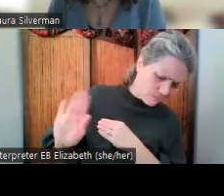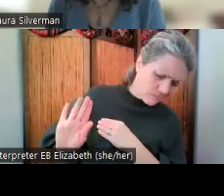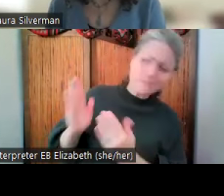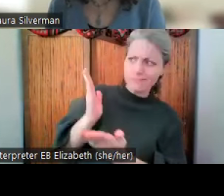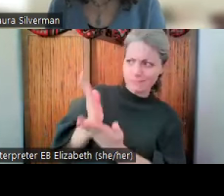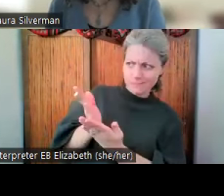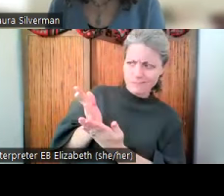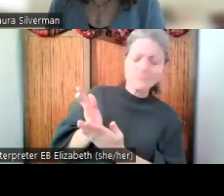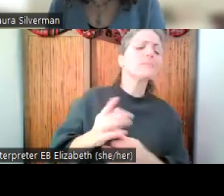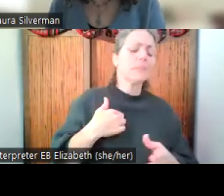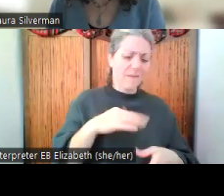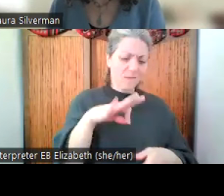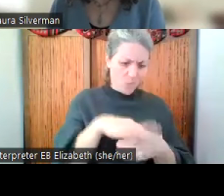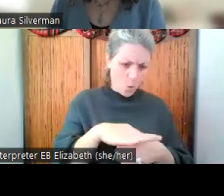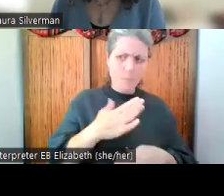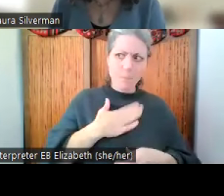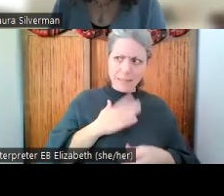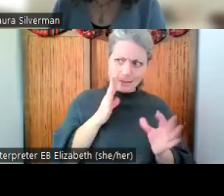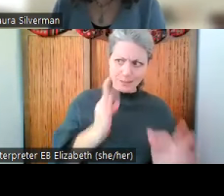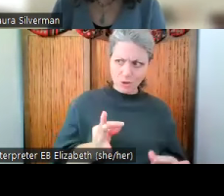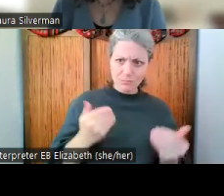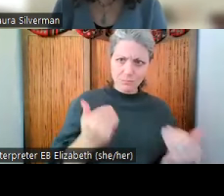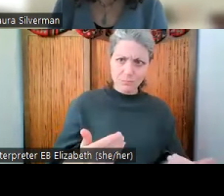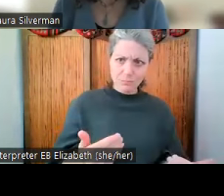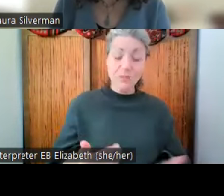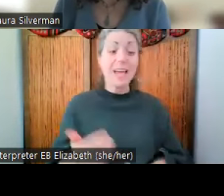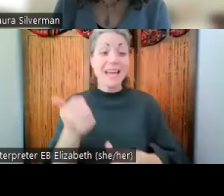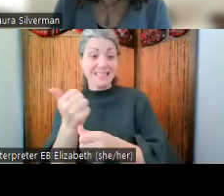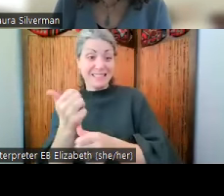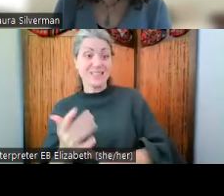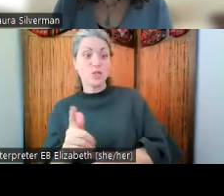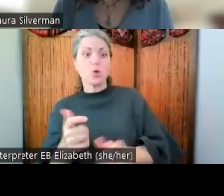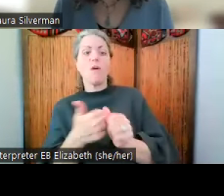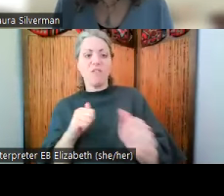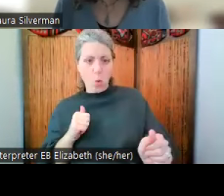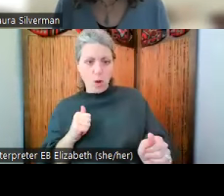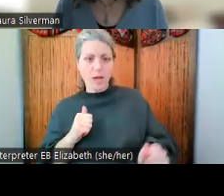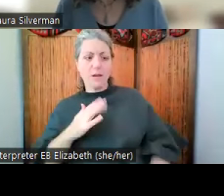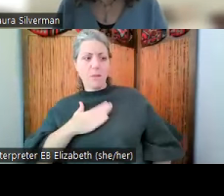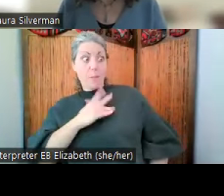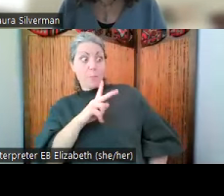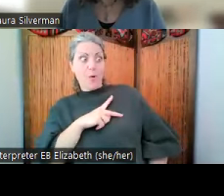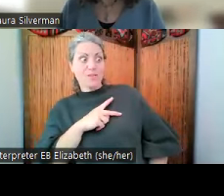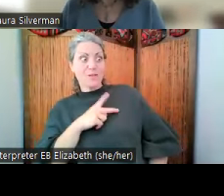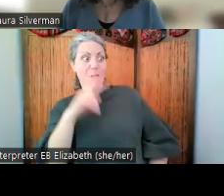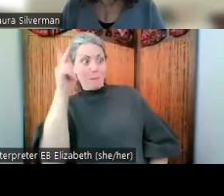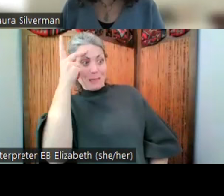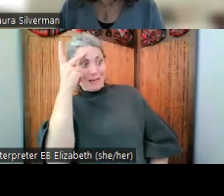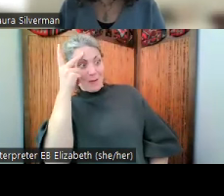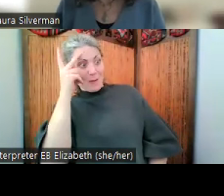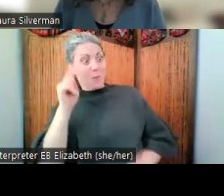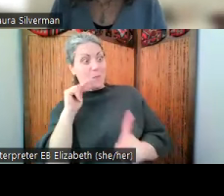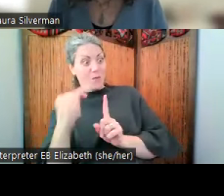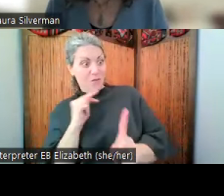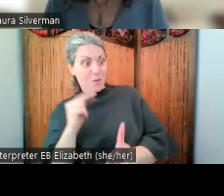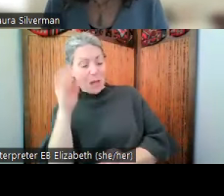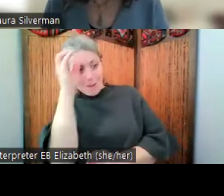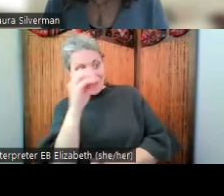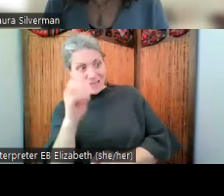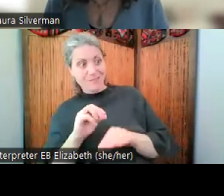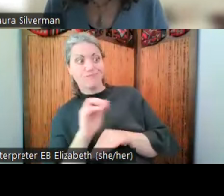So assistants should avoid discussion or sharing personal political views or opinions during the